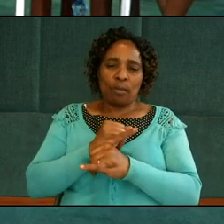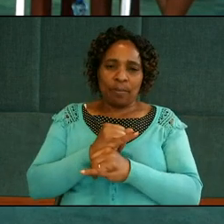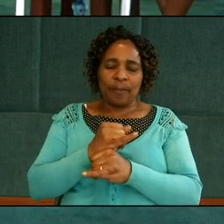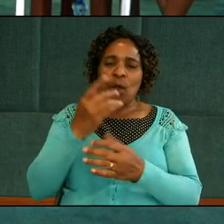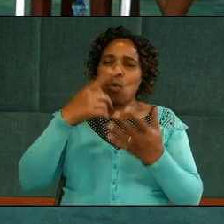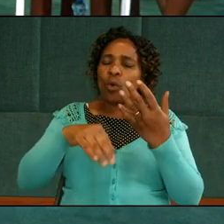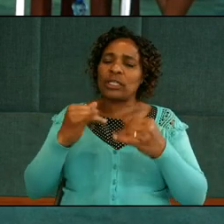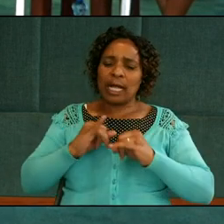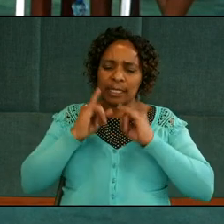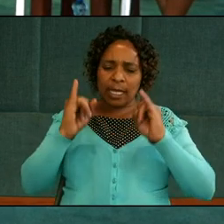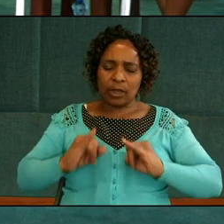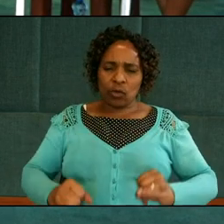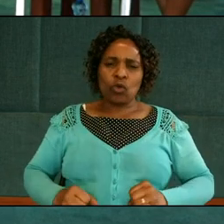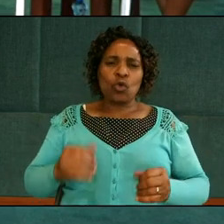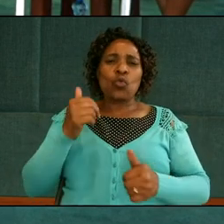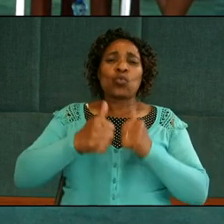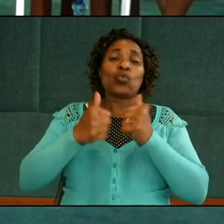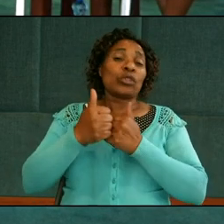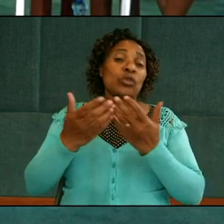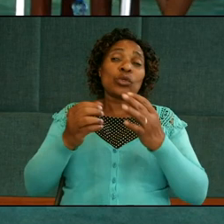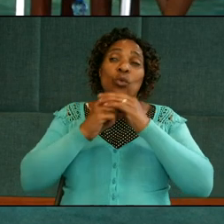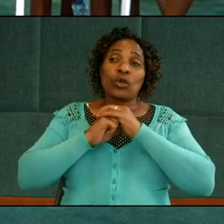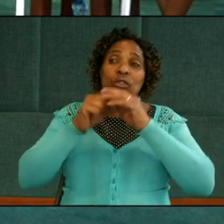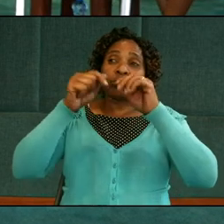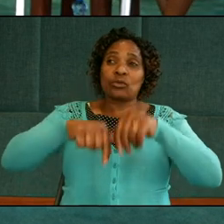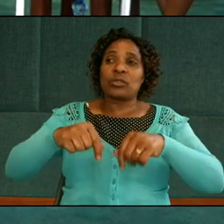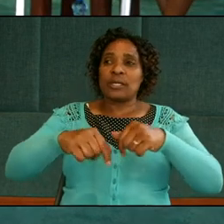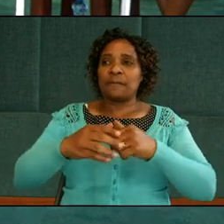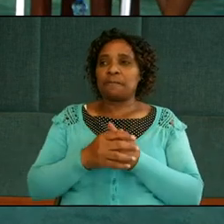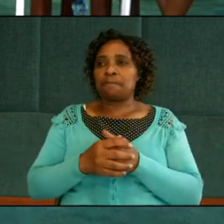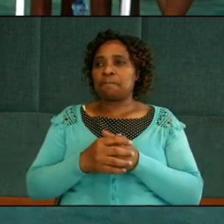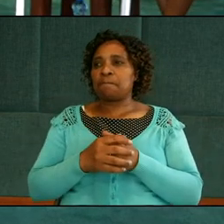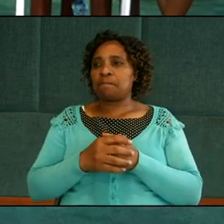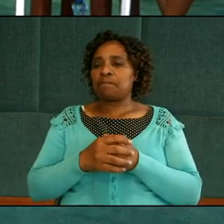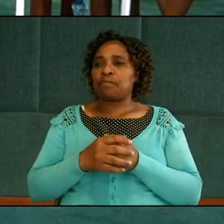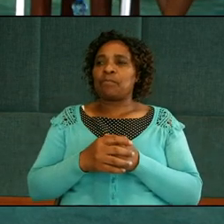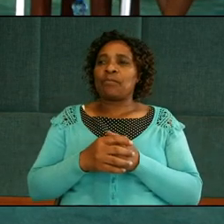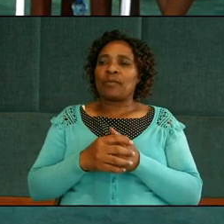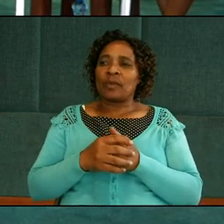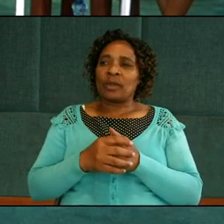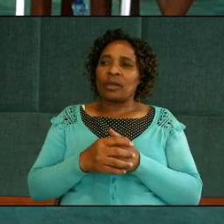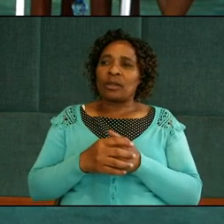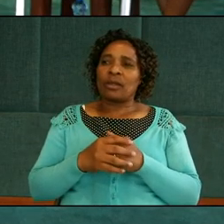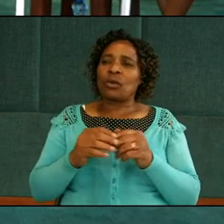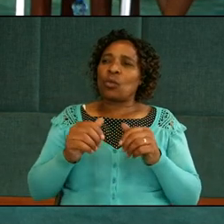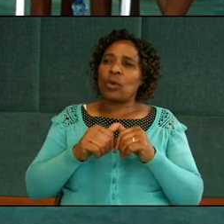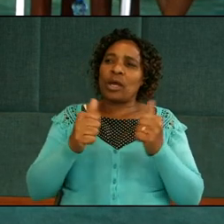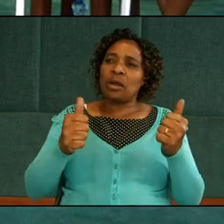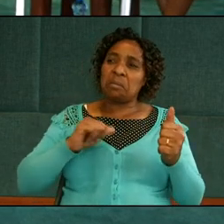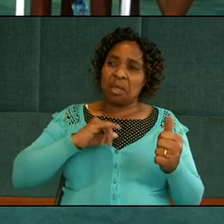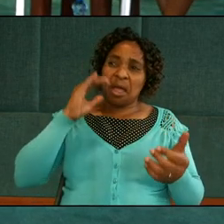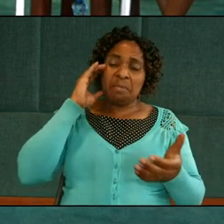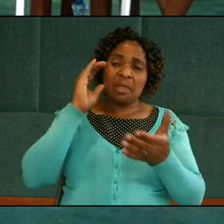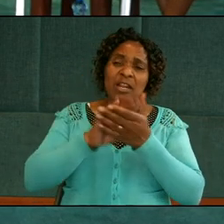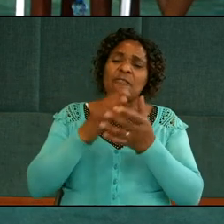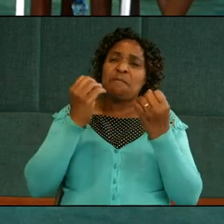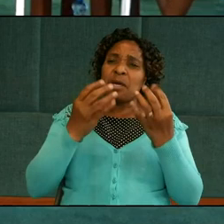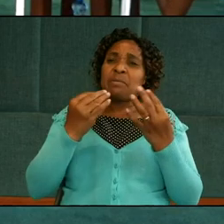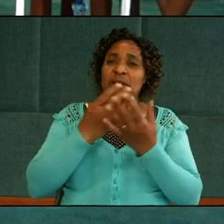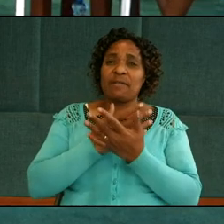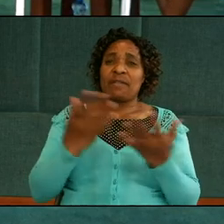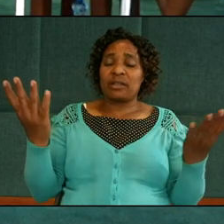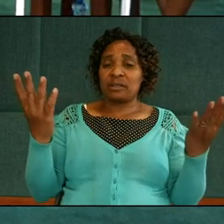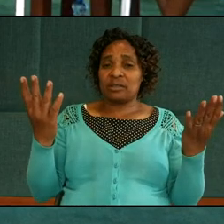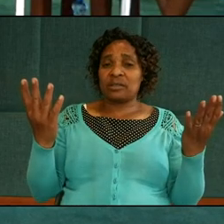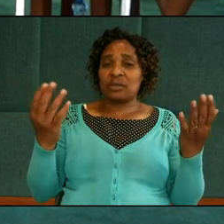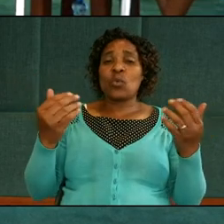idols that we are tempted to worship today? Teacher Nicole. Well, I believe there are several things that